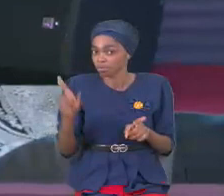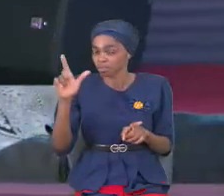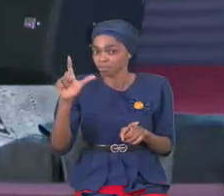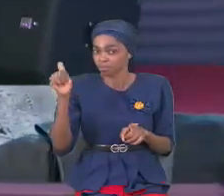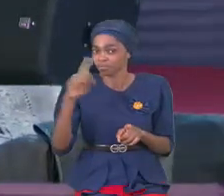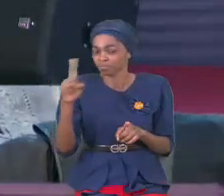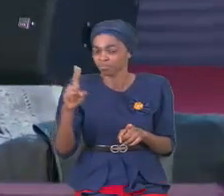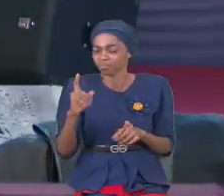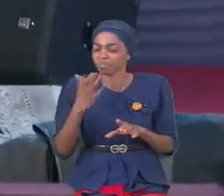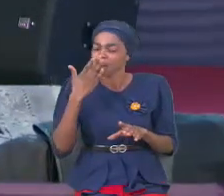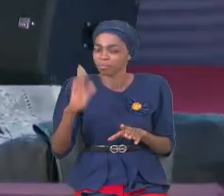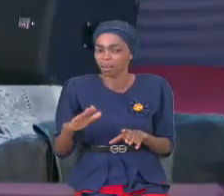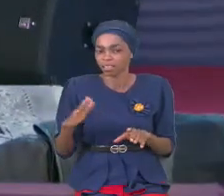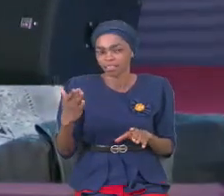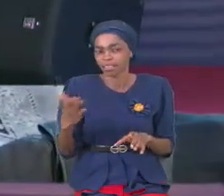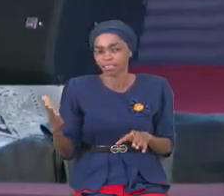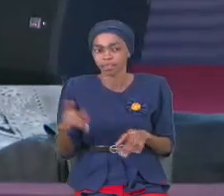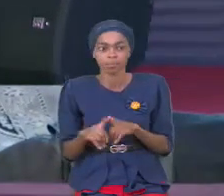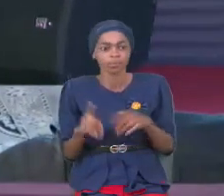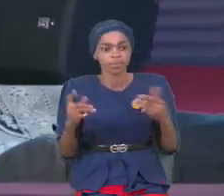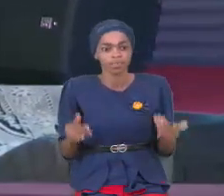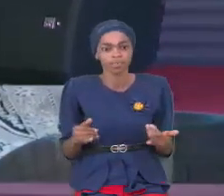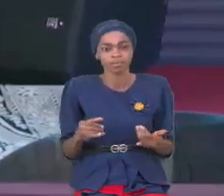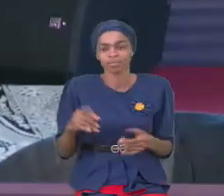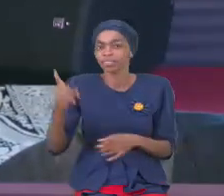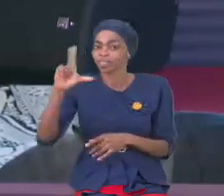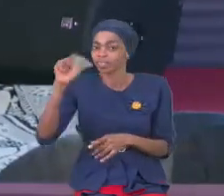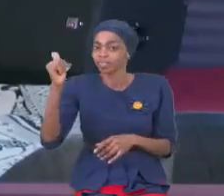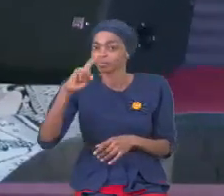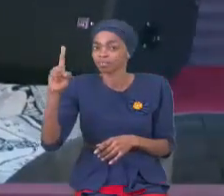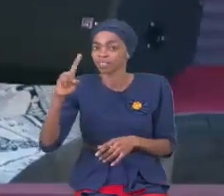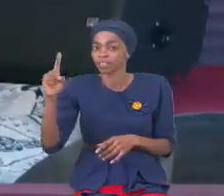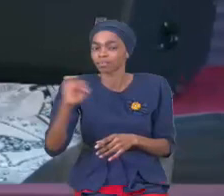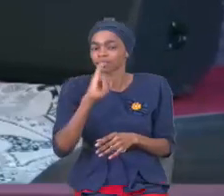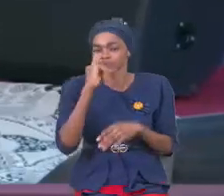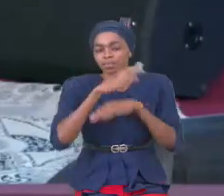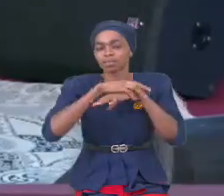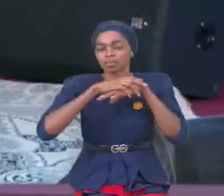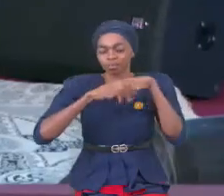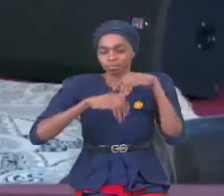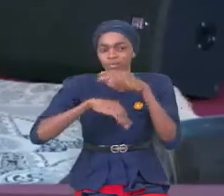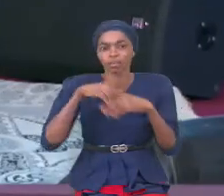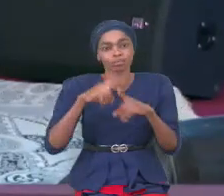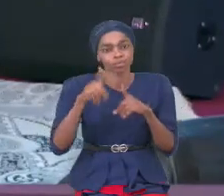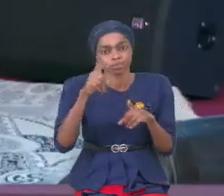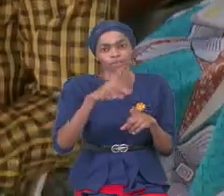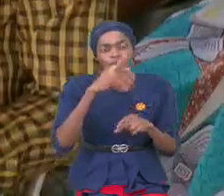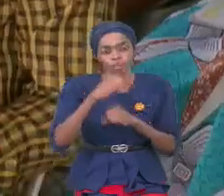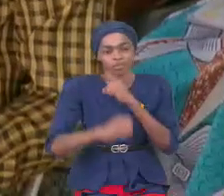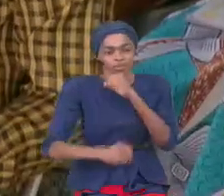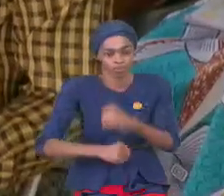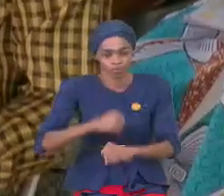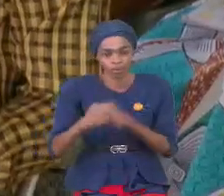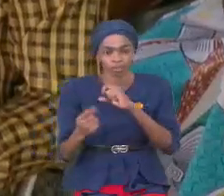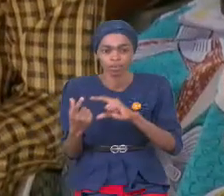he is comforted, and thou art tormented. Verse 26, the great chasm, the